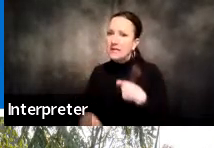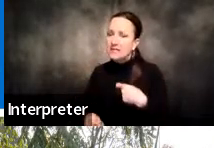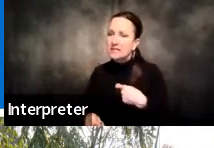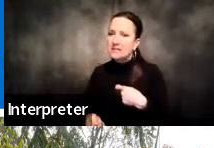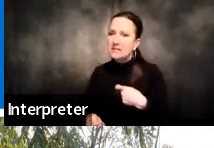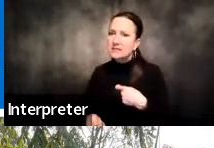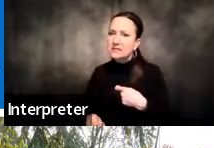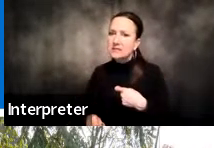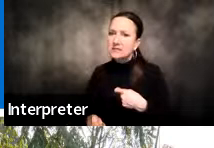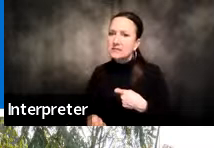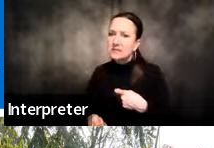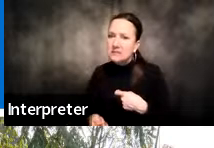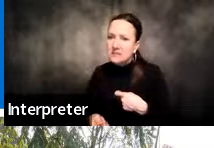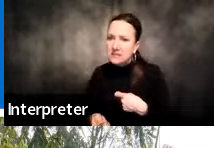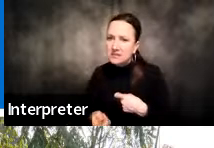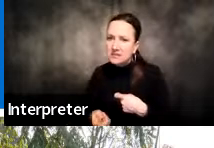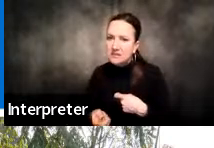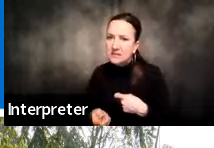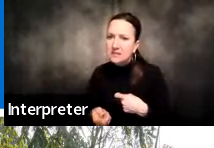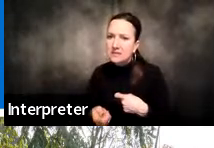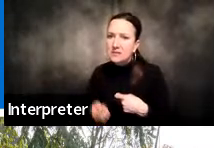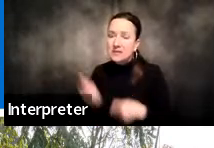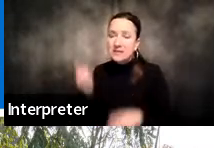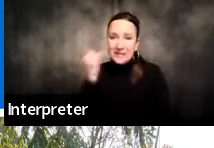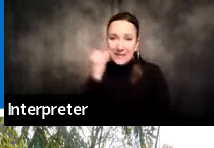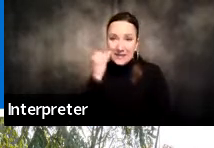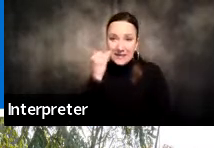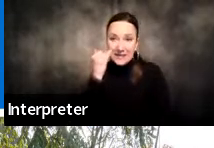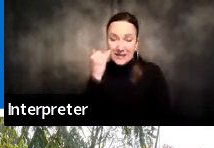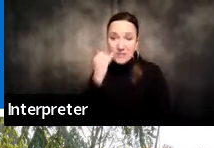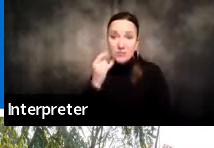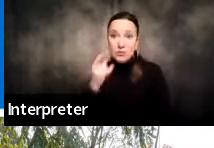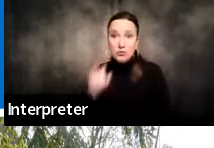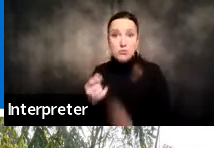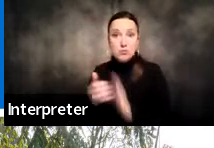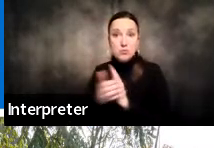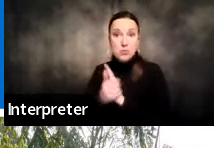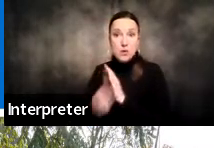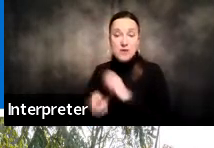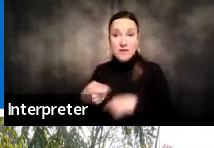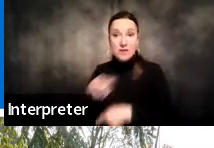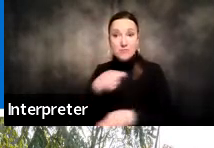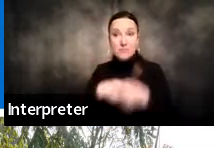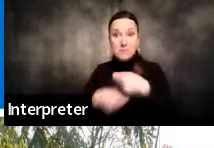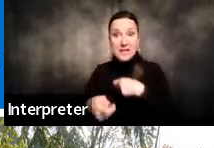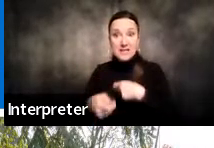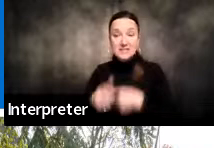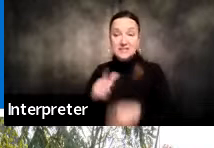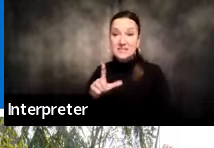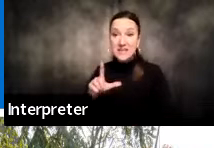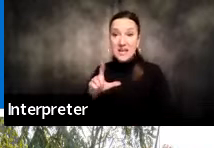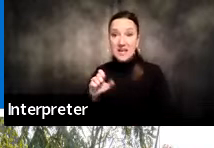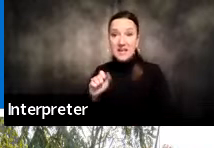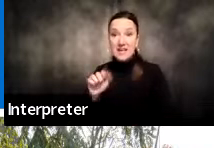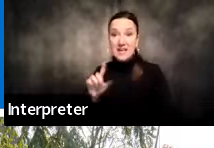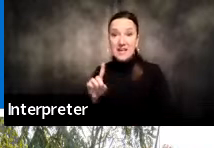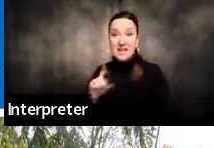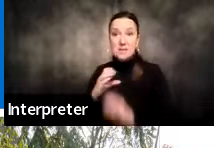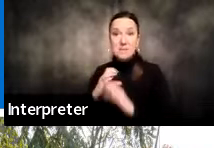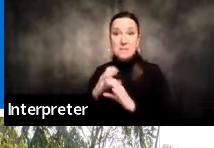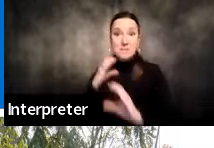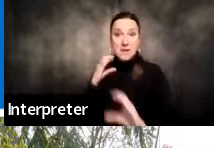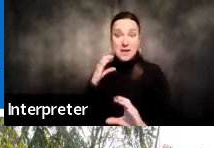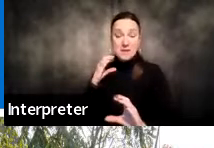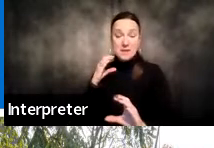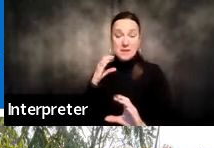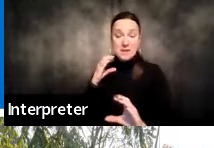So a couple of things. If you do qualify for a replacement and you have lead pipes, that's something where the homeowner will have